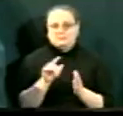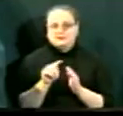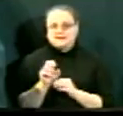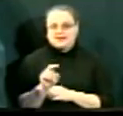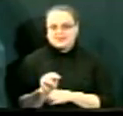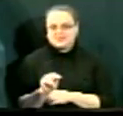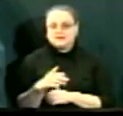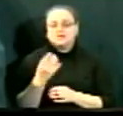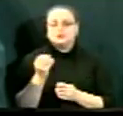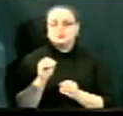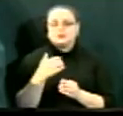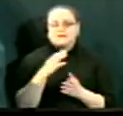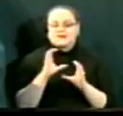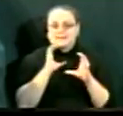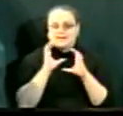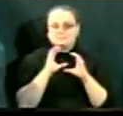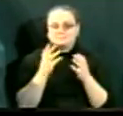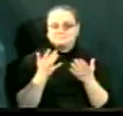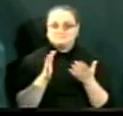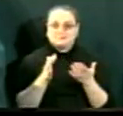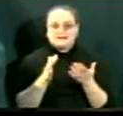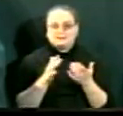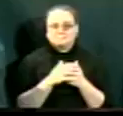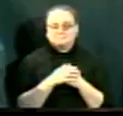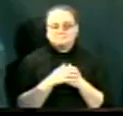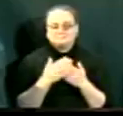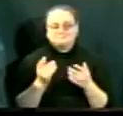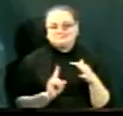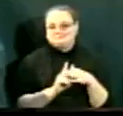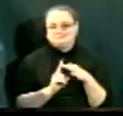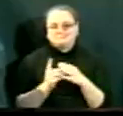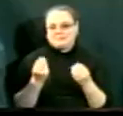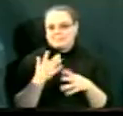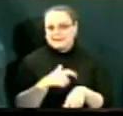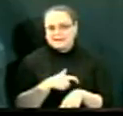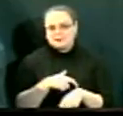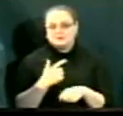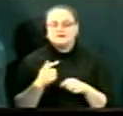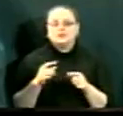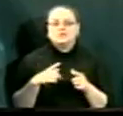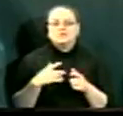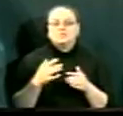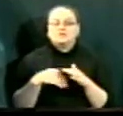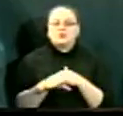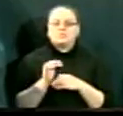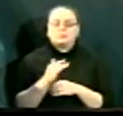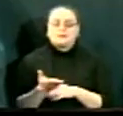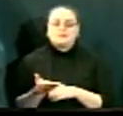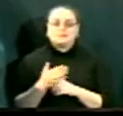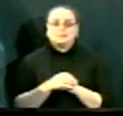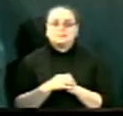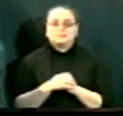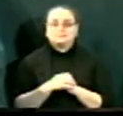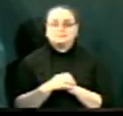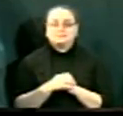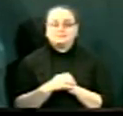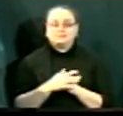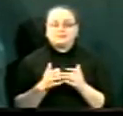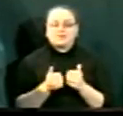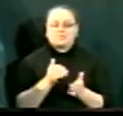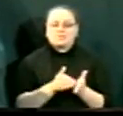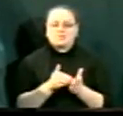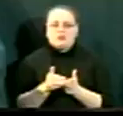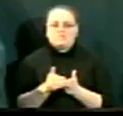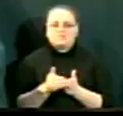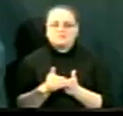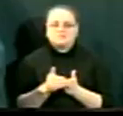so this conversation has come up numerous times, and we've gone through this, and most often,